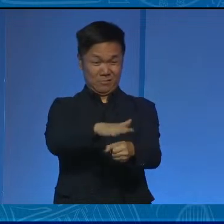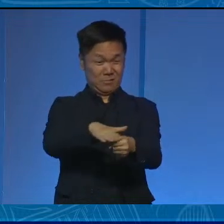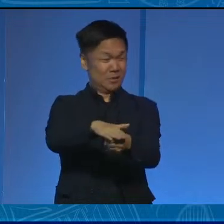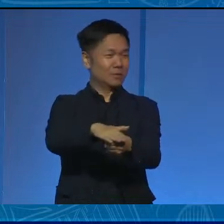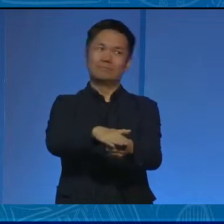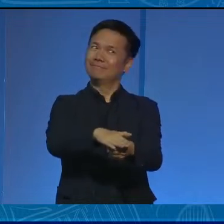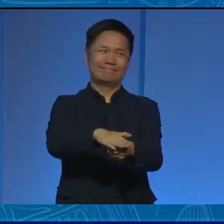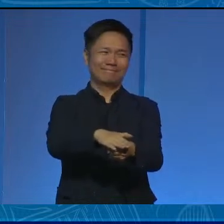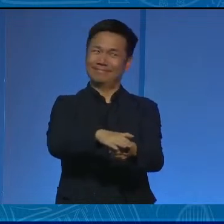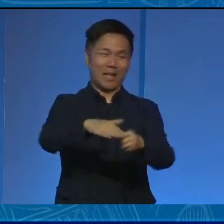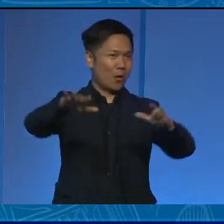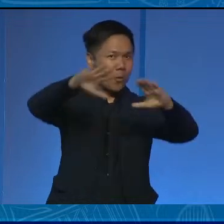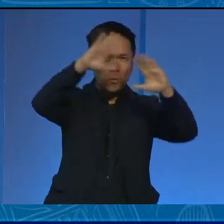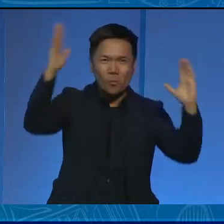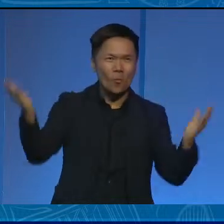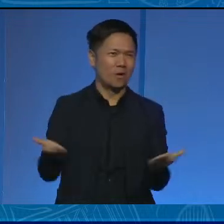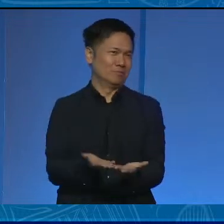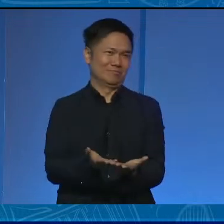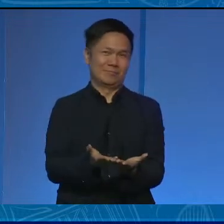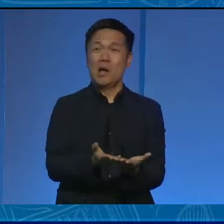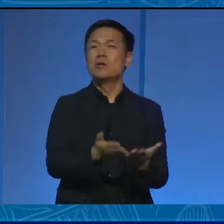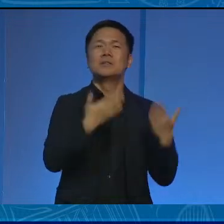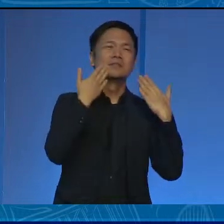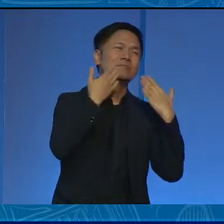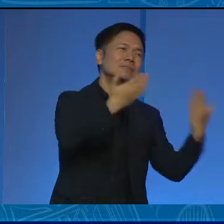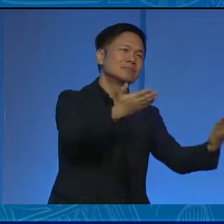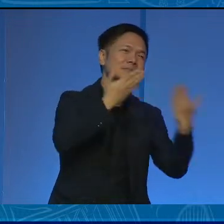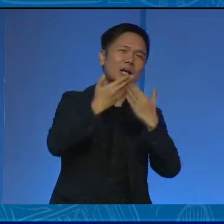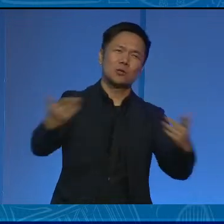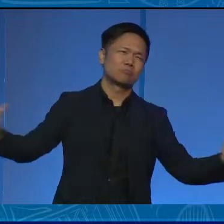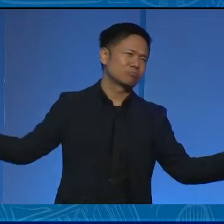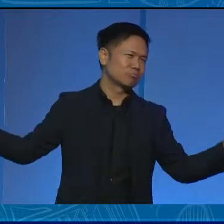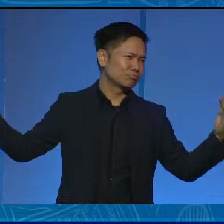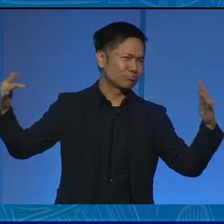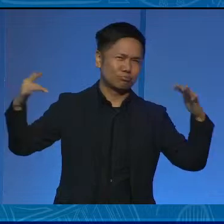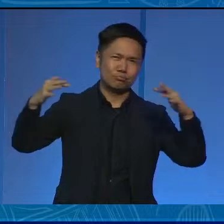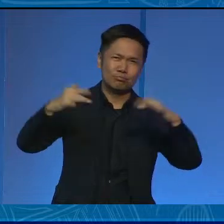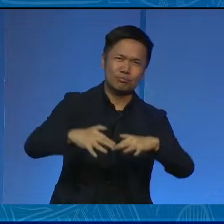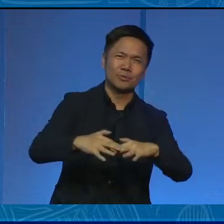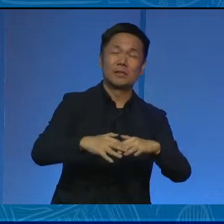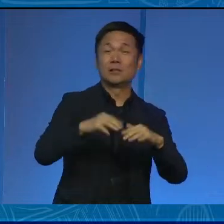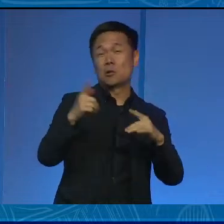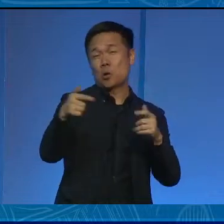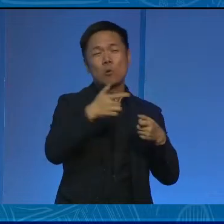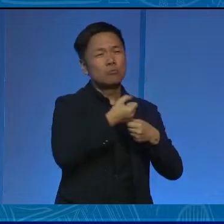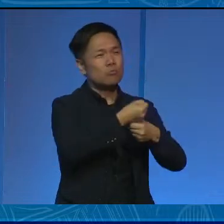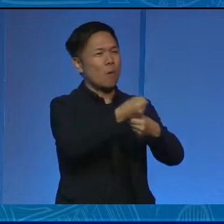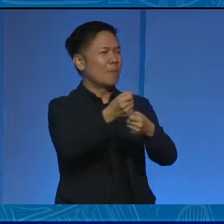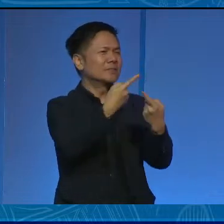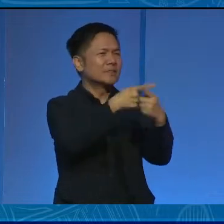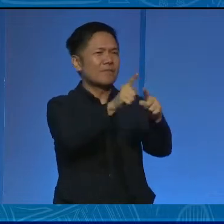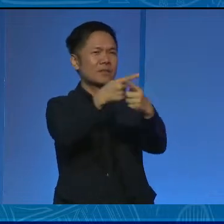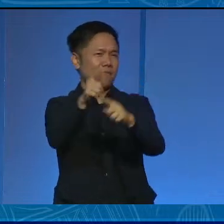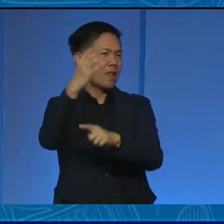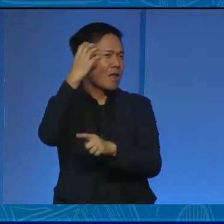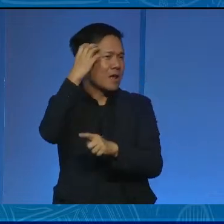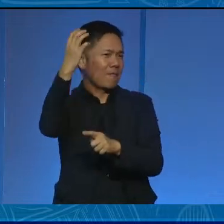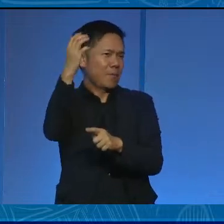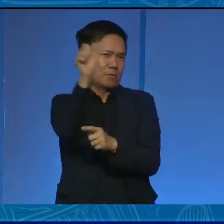the diversity of the participants, representing governments in the Asia-Pacific and beyond.